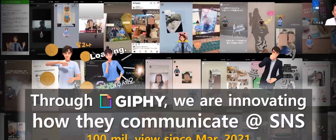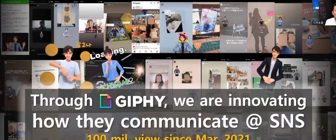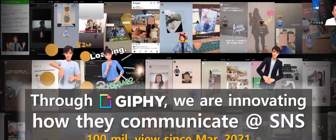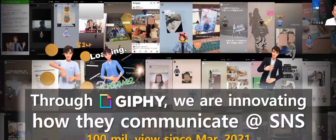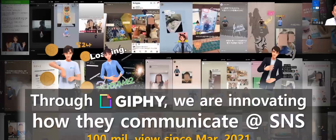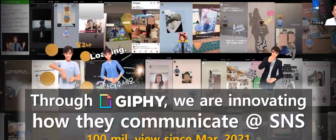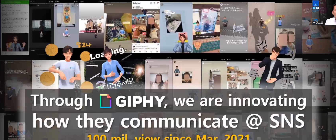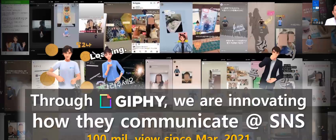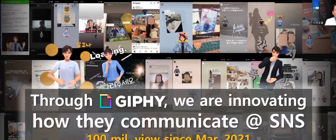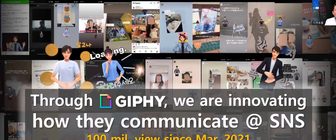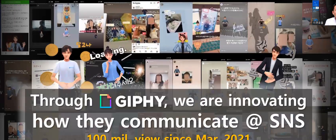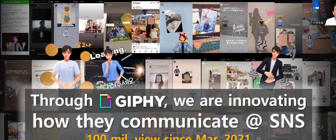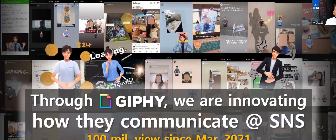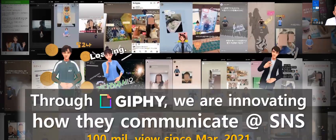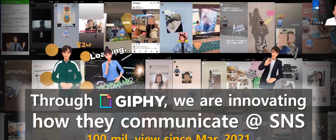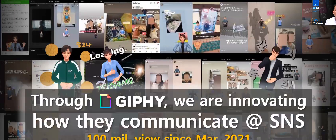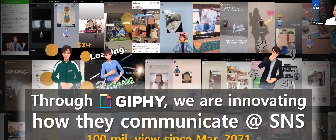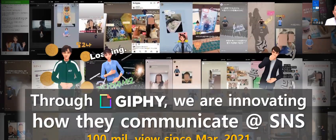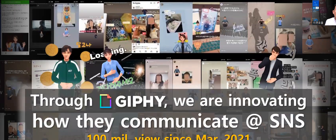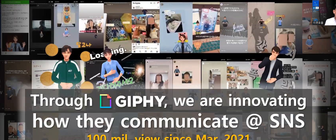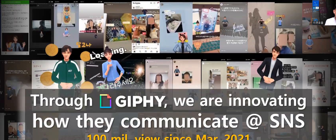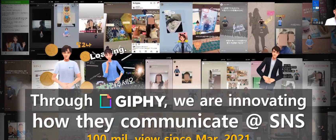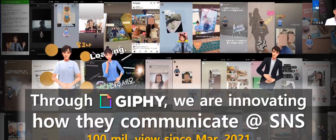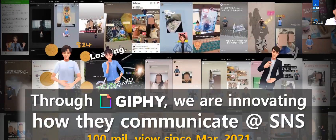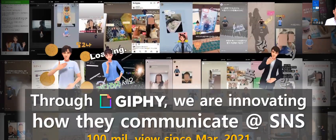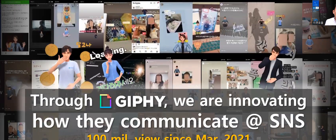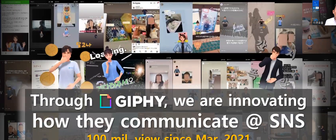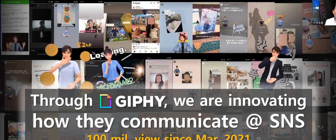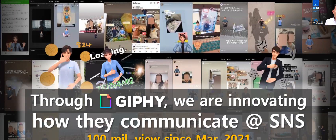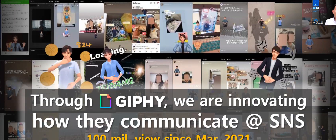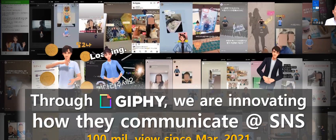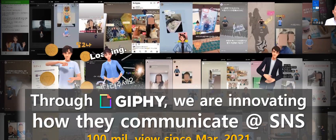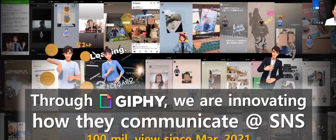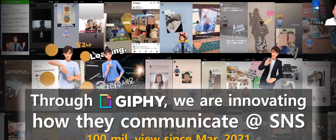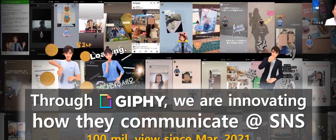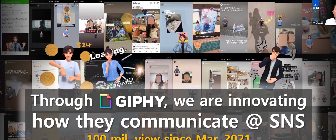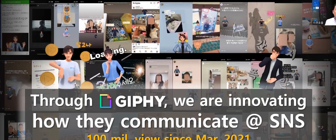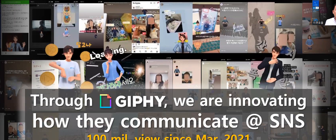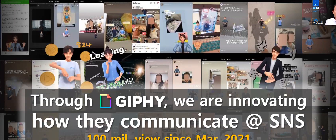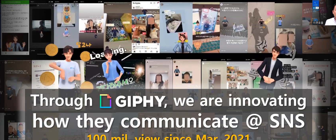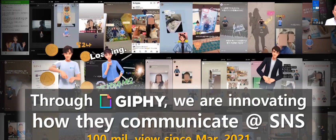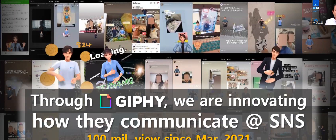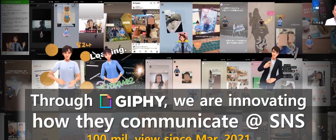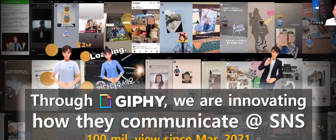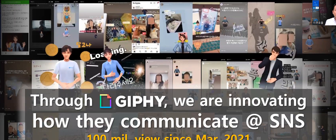GIFs. Through this, we are innovating how they communicate in SNS.